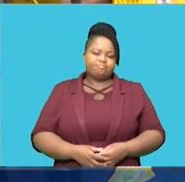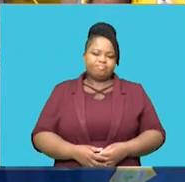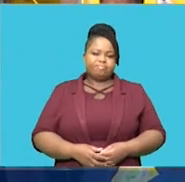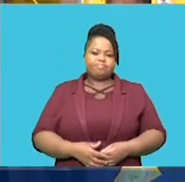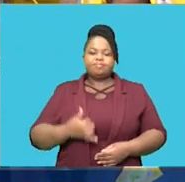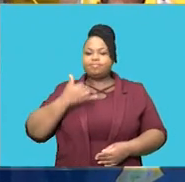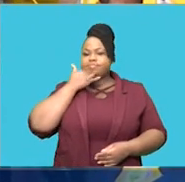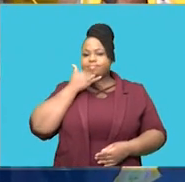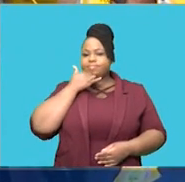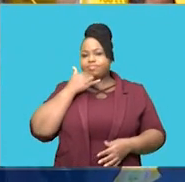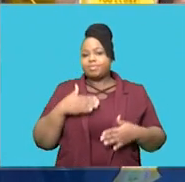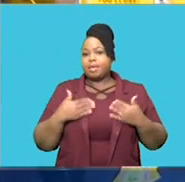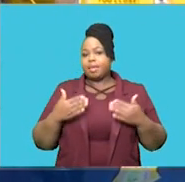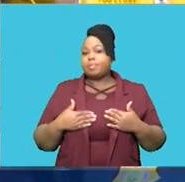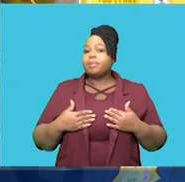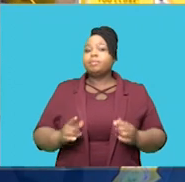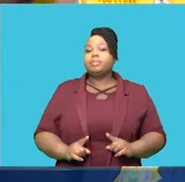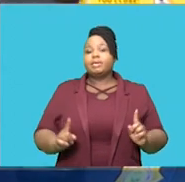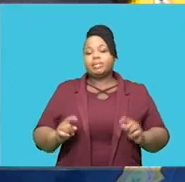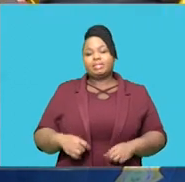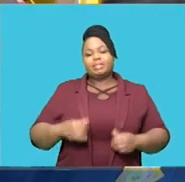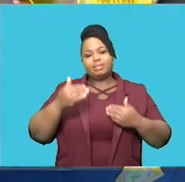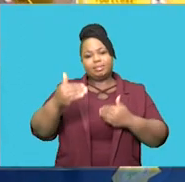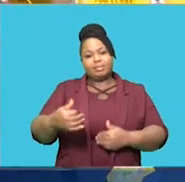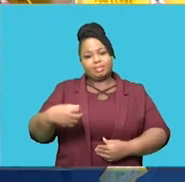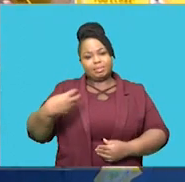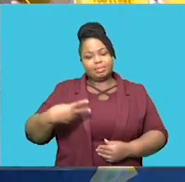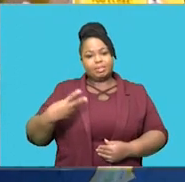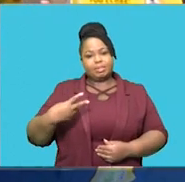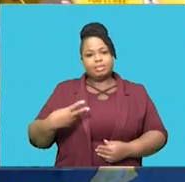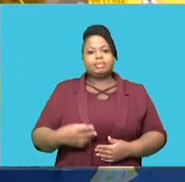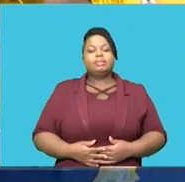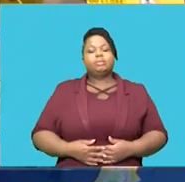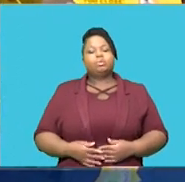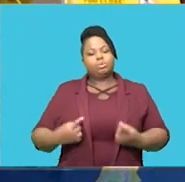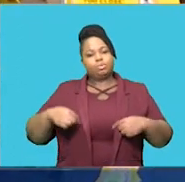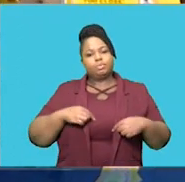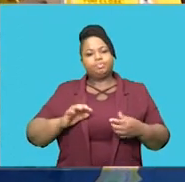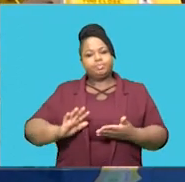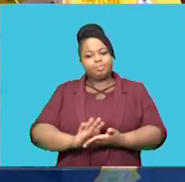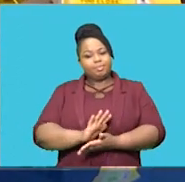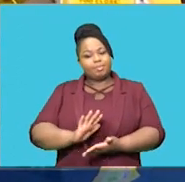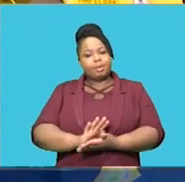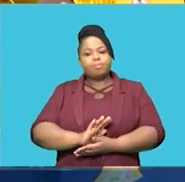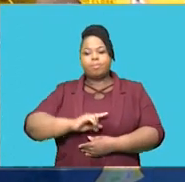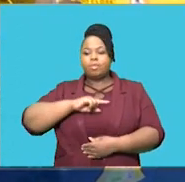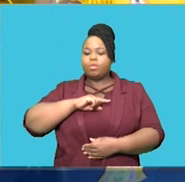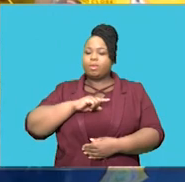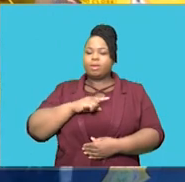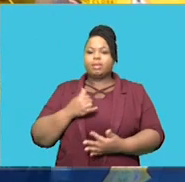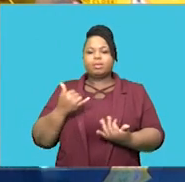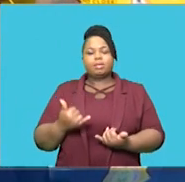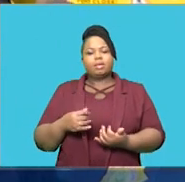that. And with this second phase of the roadblock, we are happy that thus far we have recorded